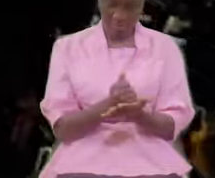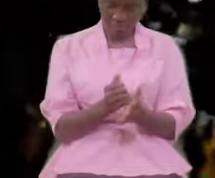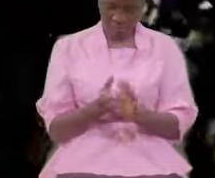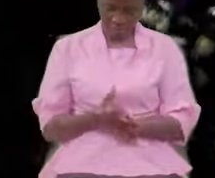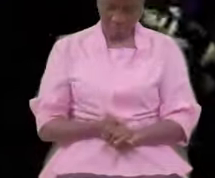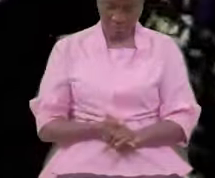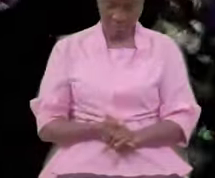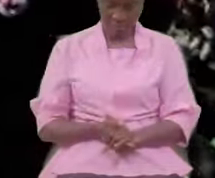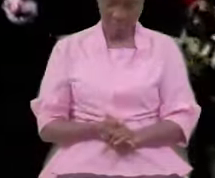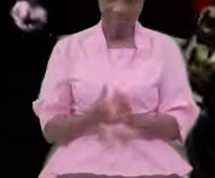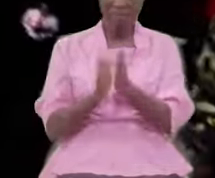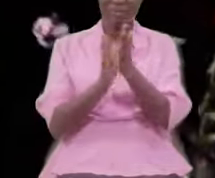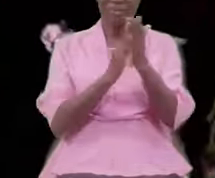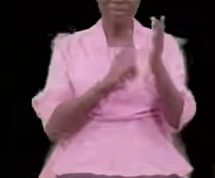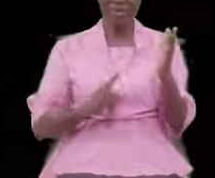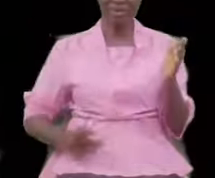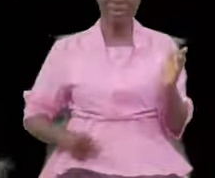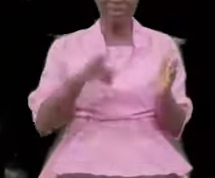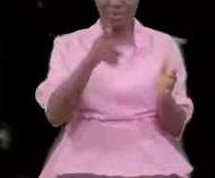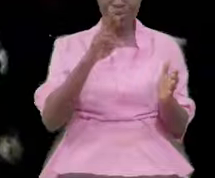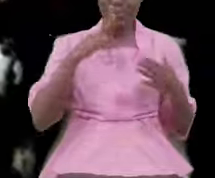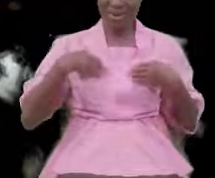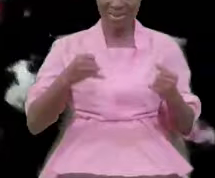pra the Lord healed